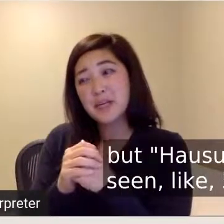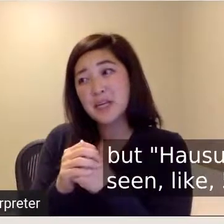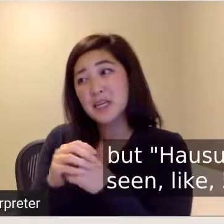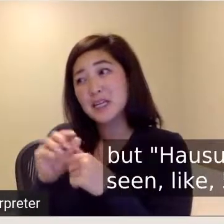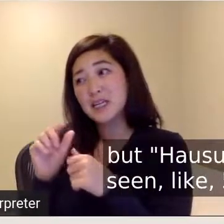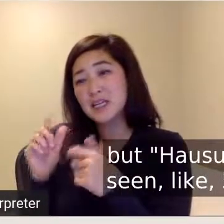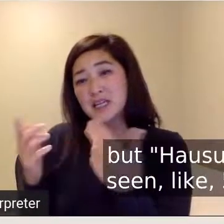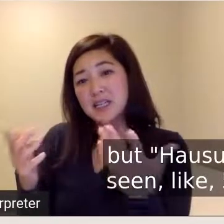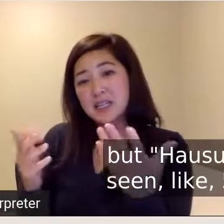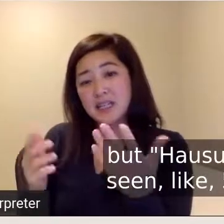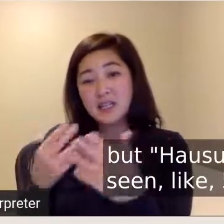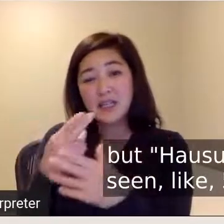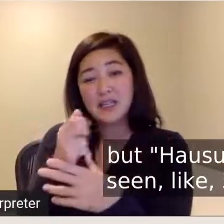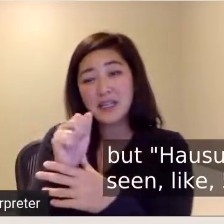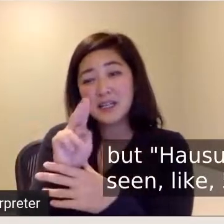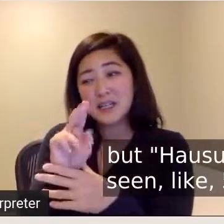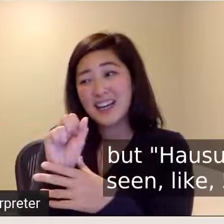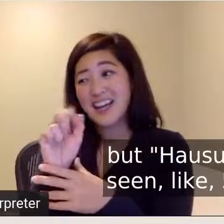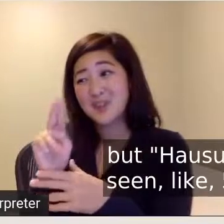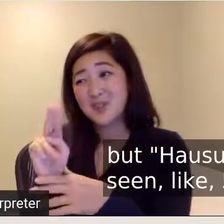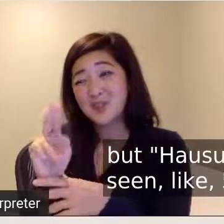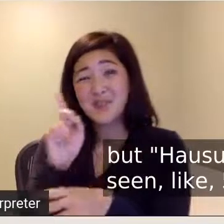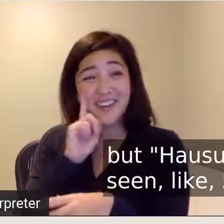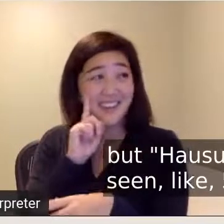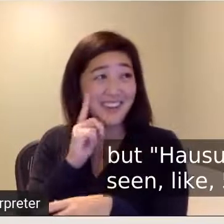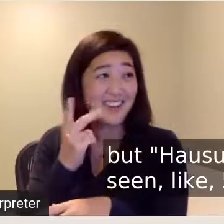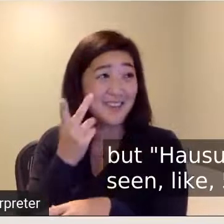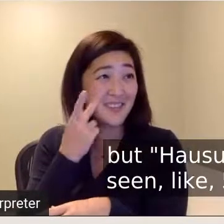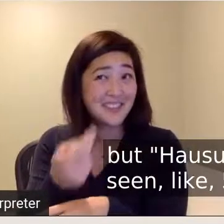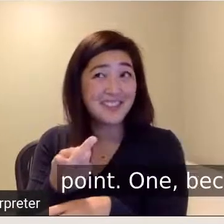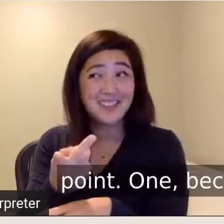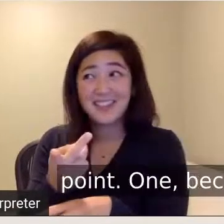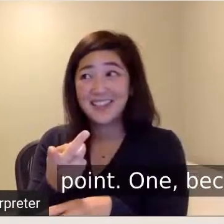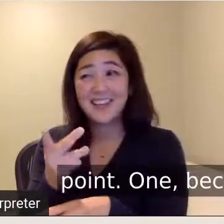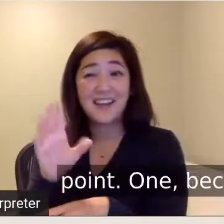but Houseu, I've probably seen like 50 times at this point.